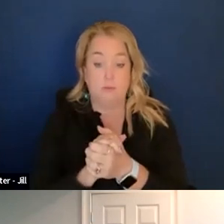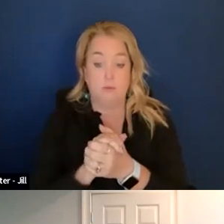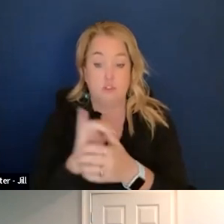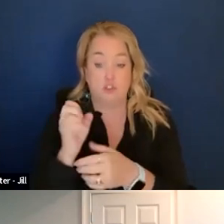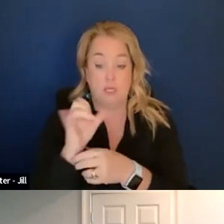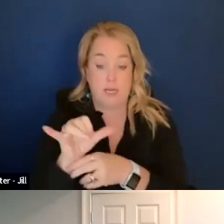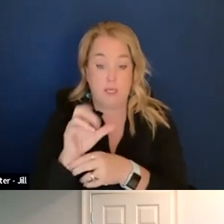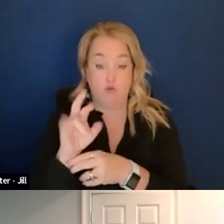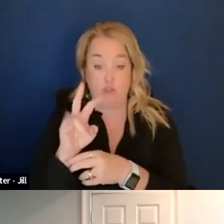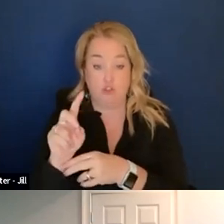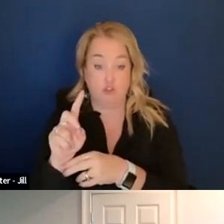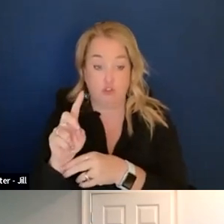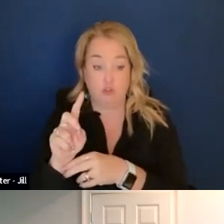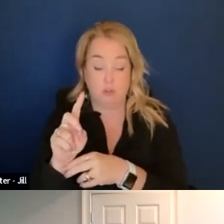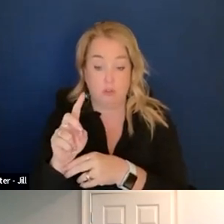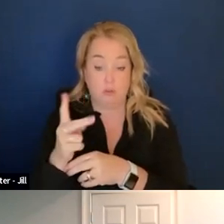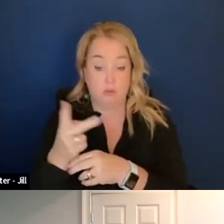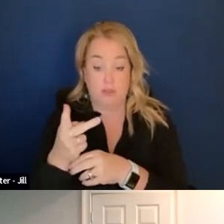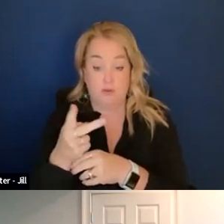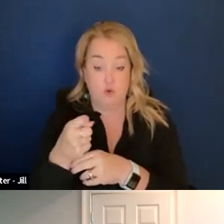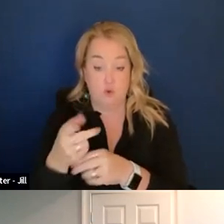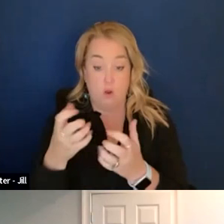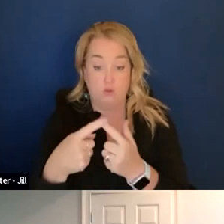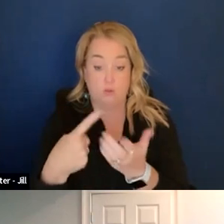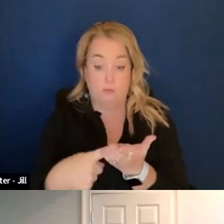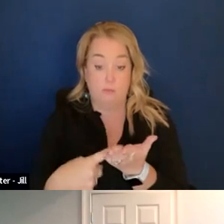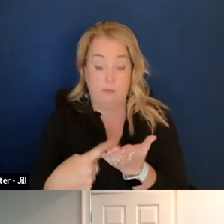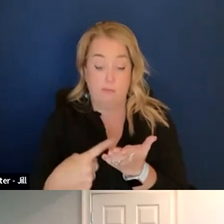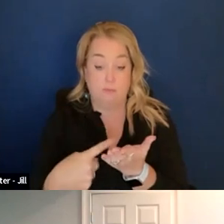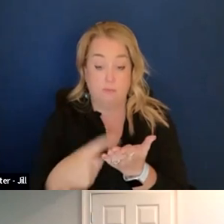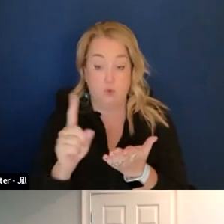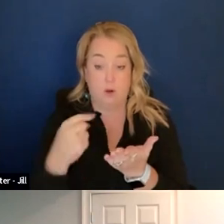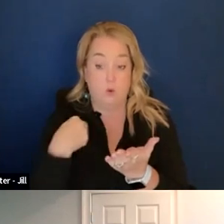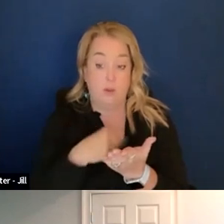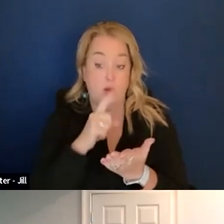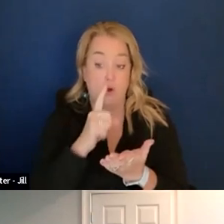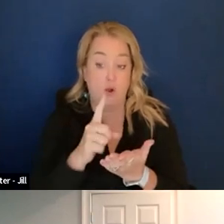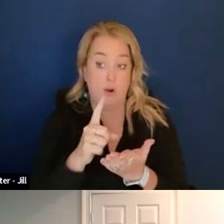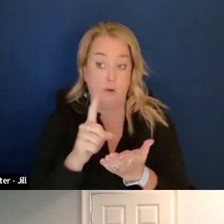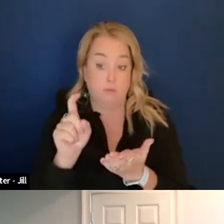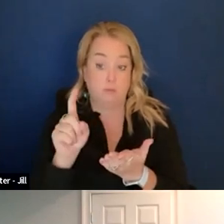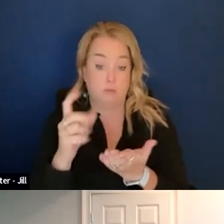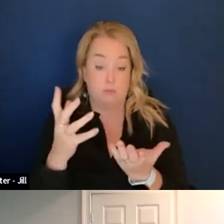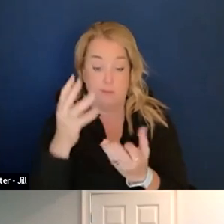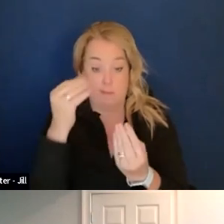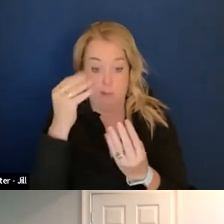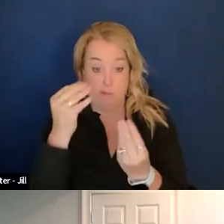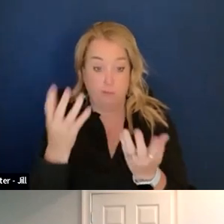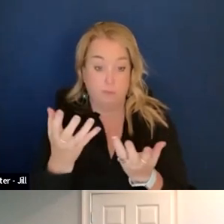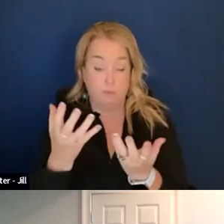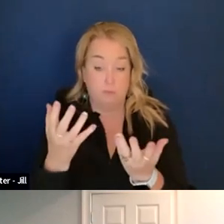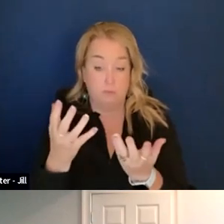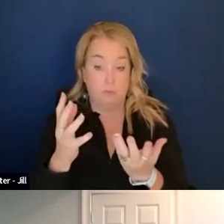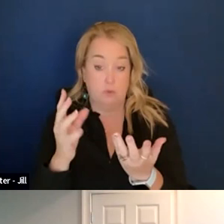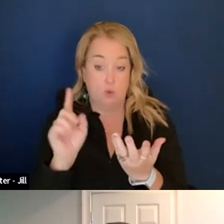Jenny or Richard, do either of you want to kind of talk through where we are, what we're thinking, and where we might want